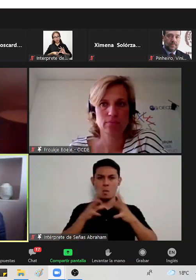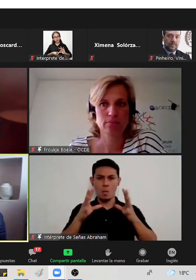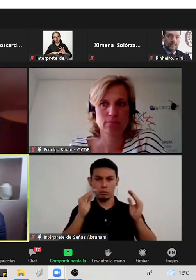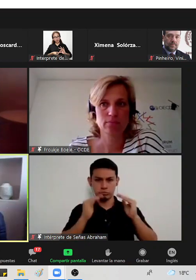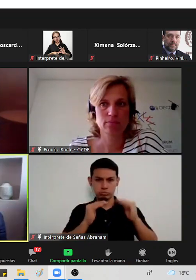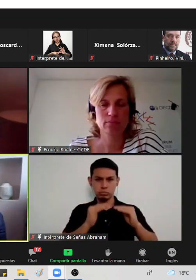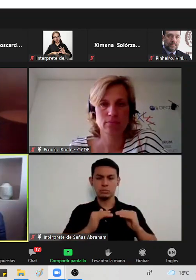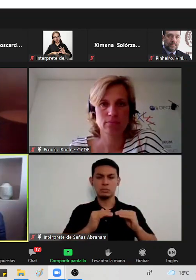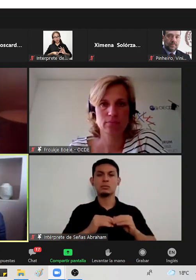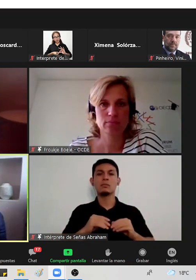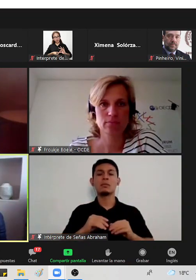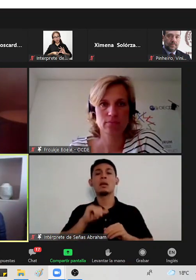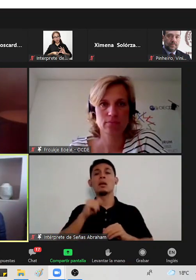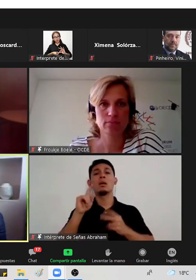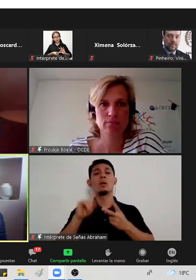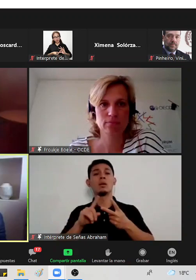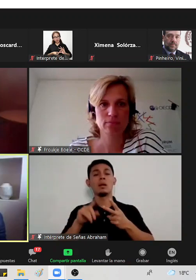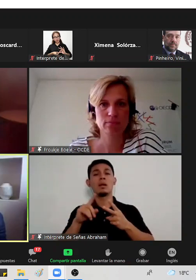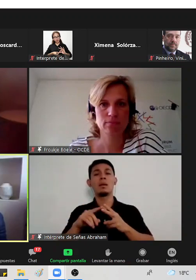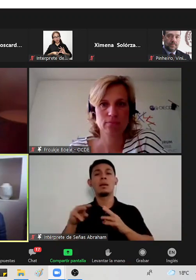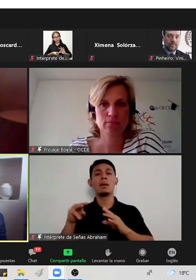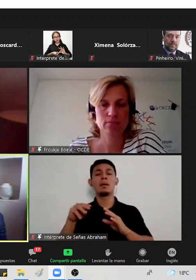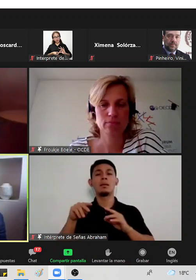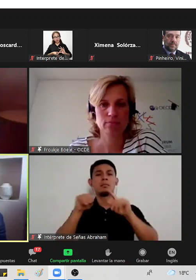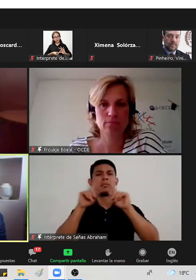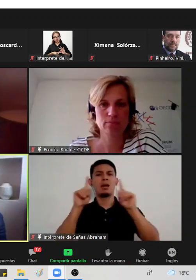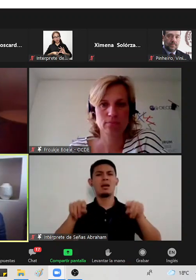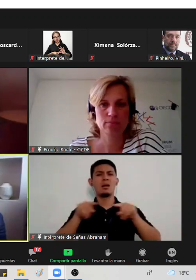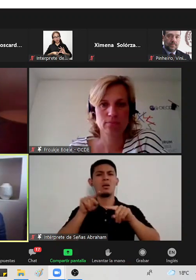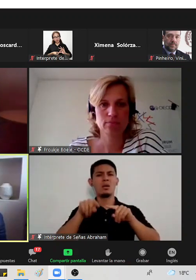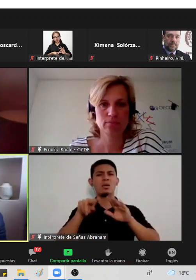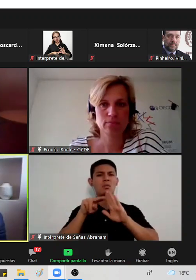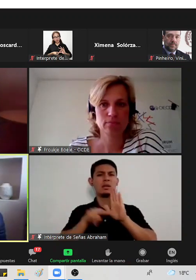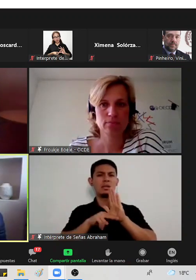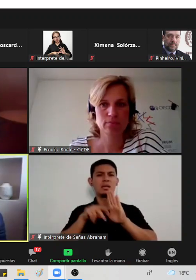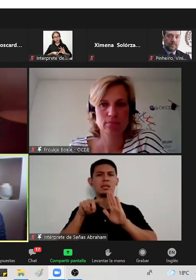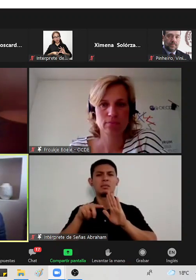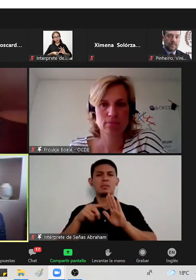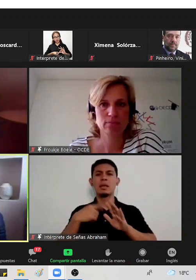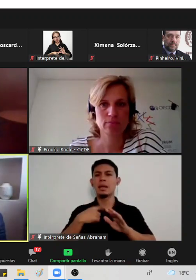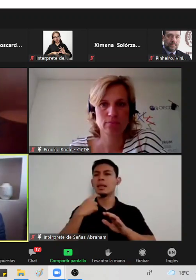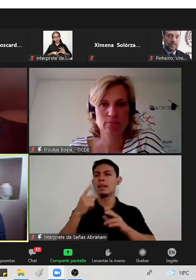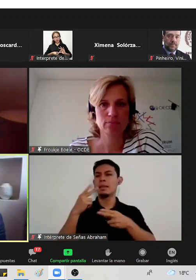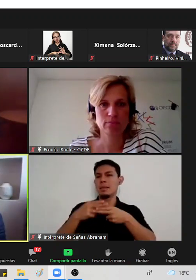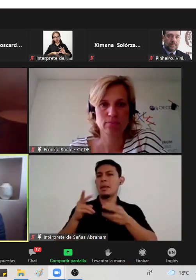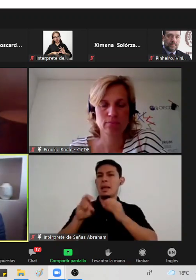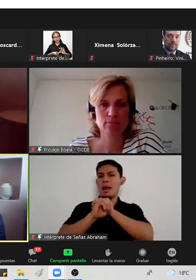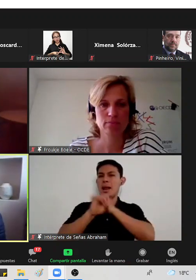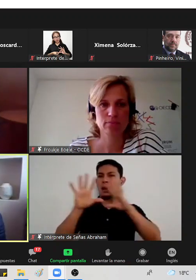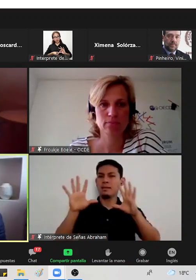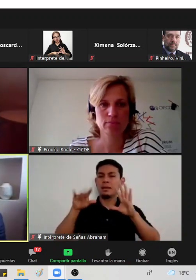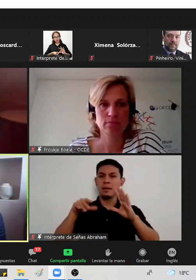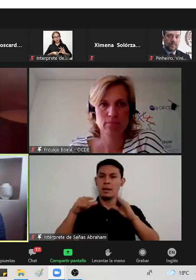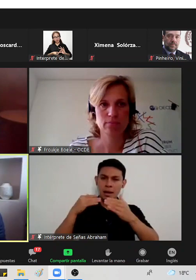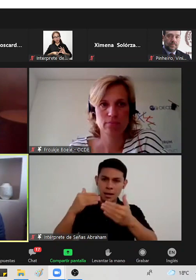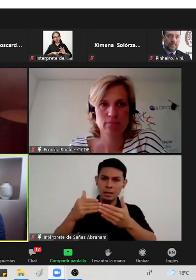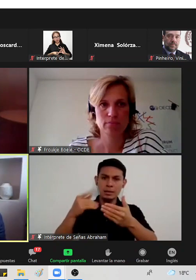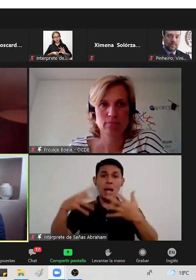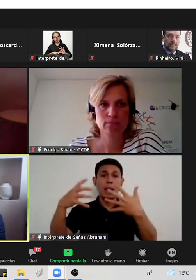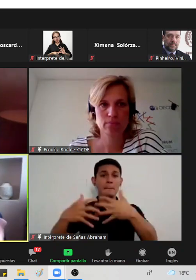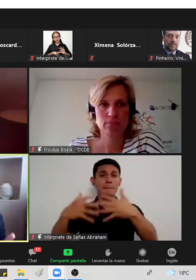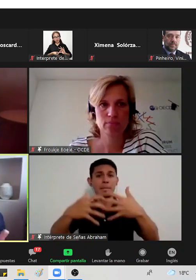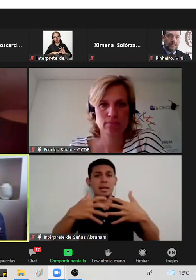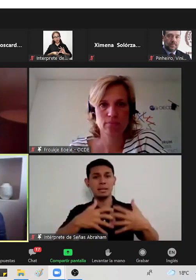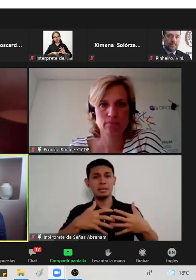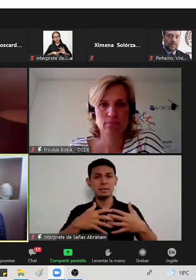characteristics that are very specific and then when it comes to the regulatory framework is to clarify the scope of